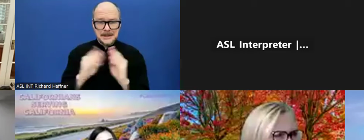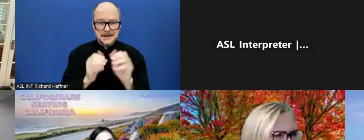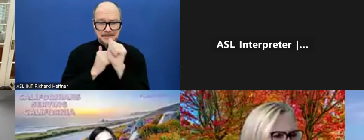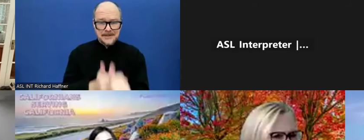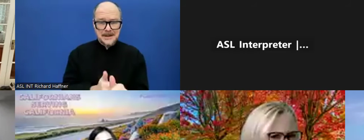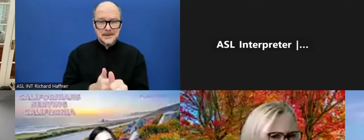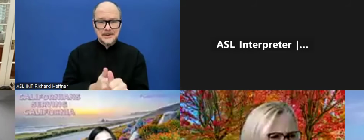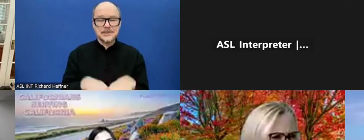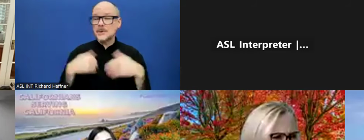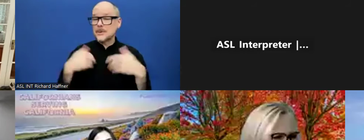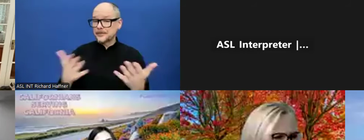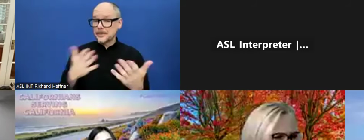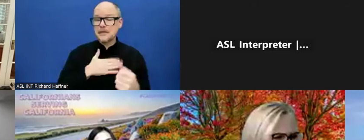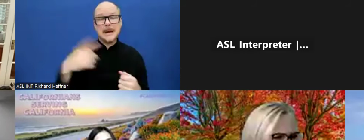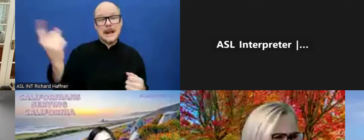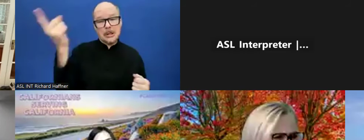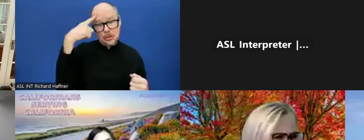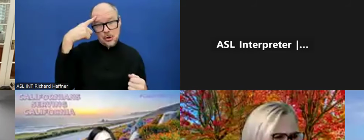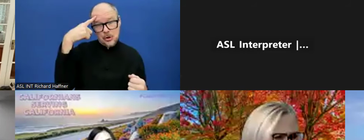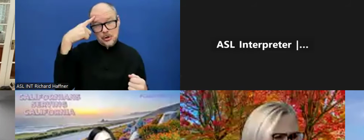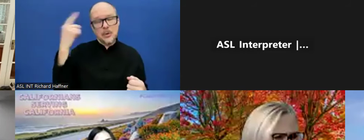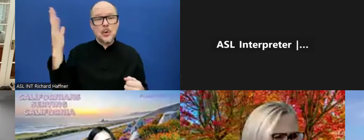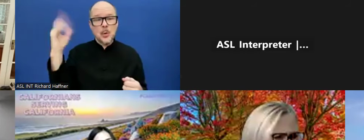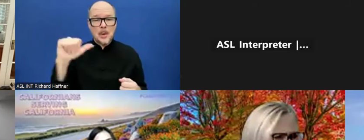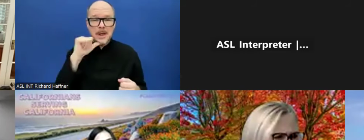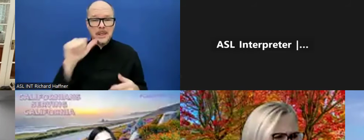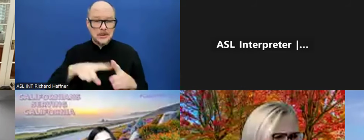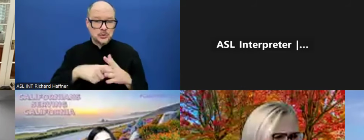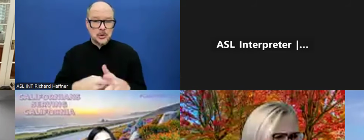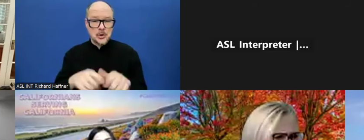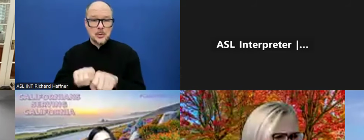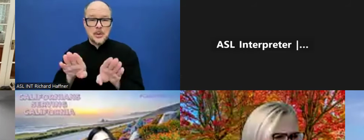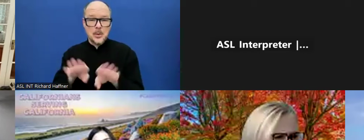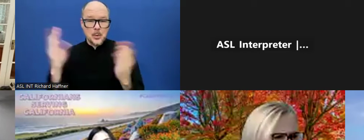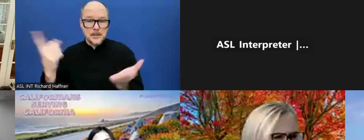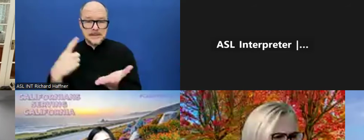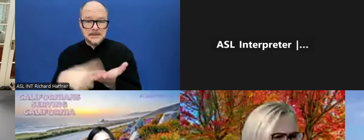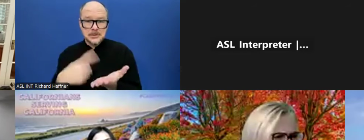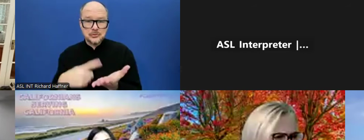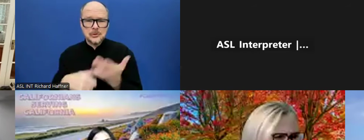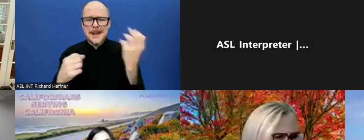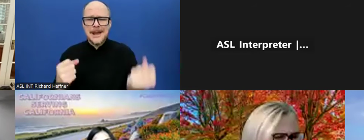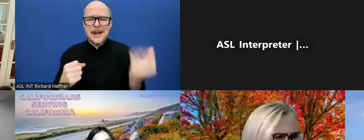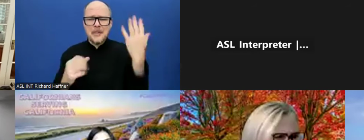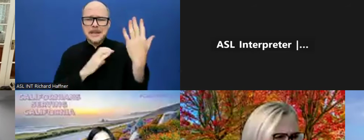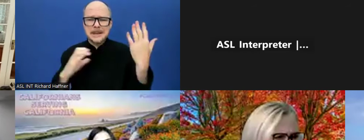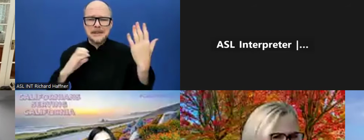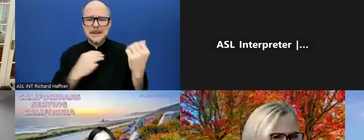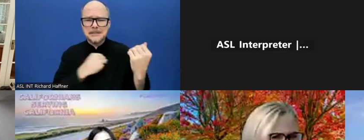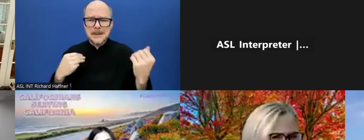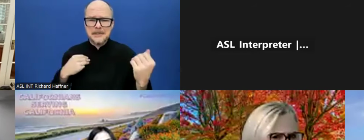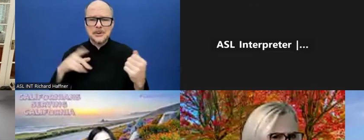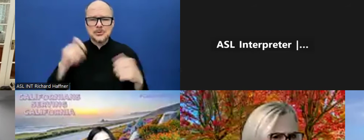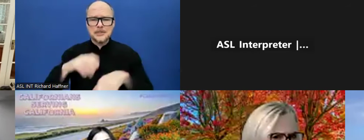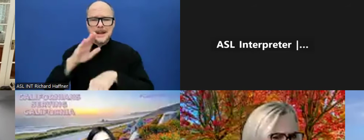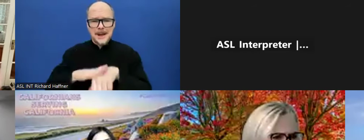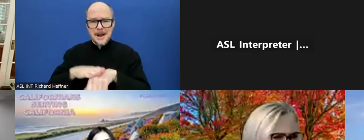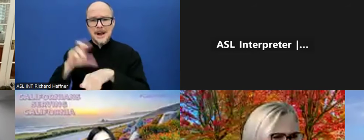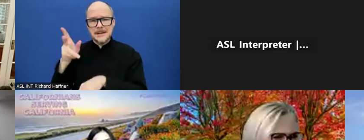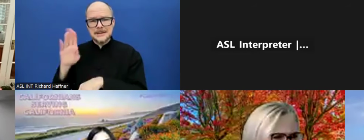So my thought would be, why don't we begin with a discussion of how many committee members should be on this subcommittee